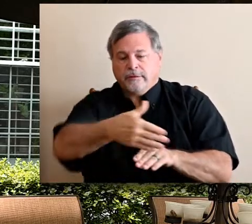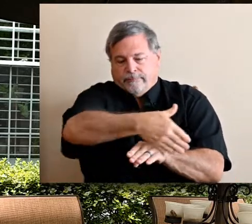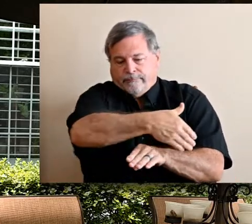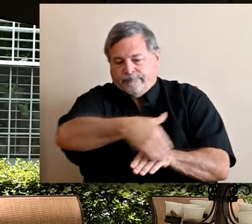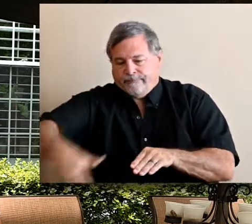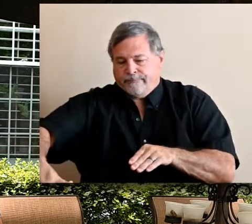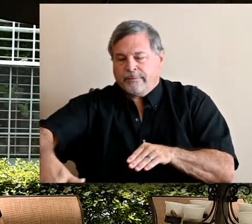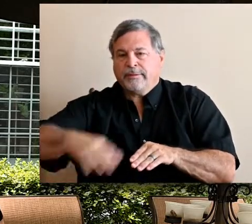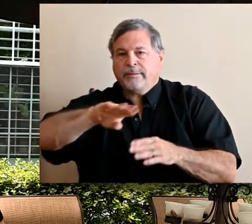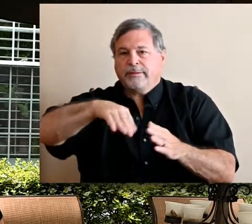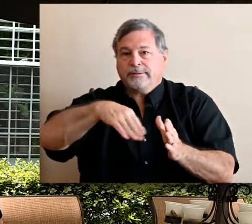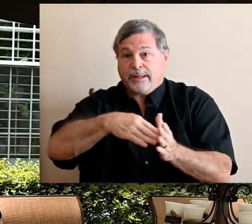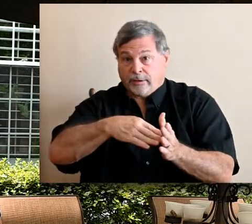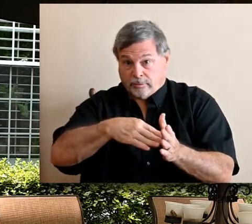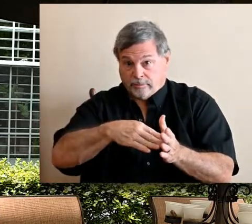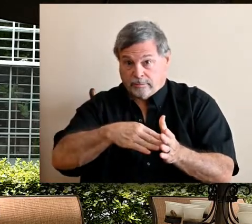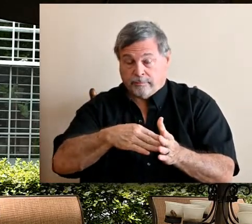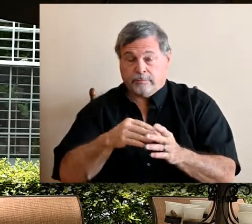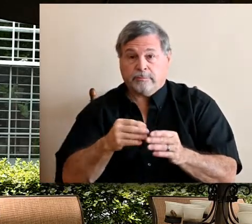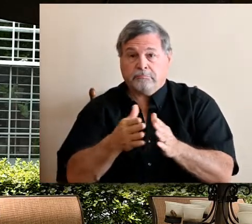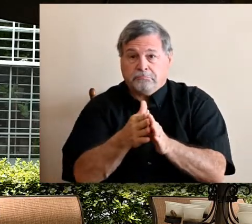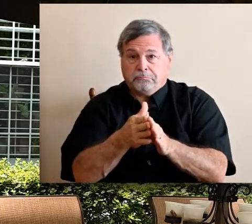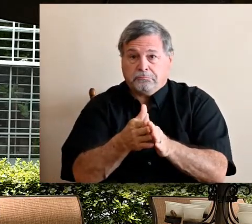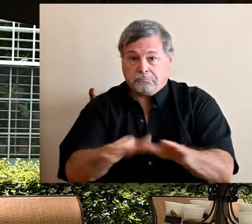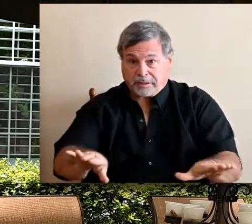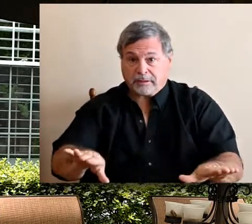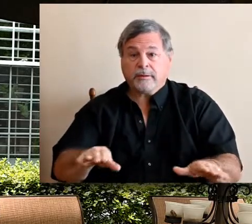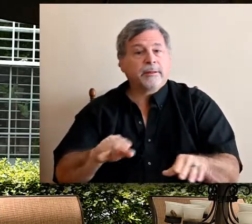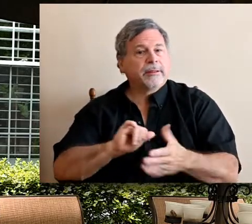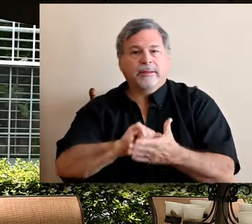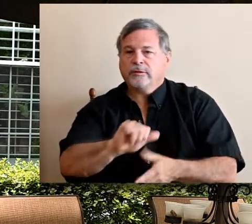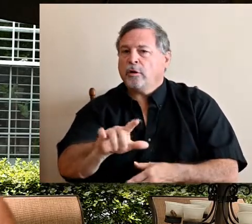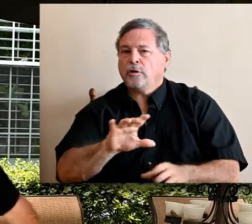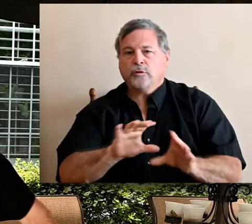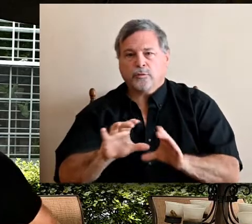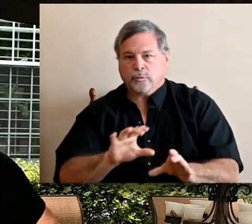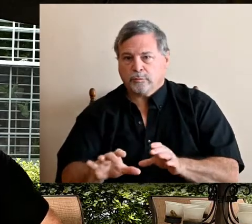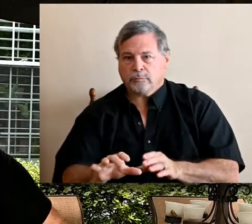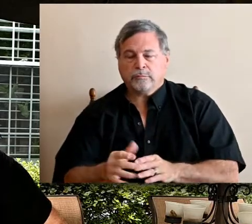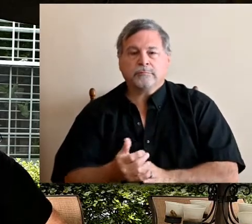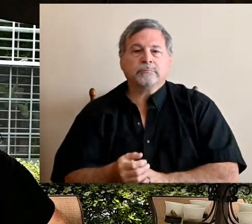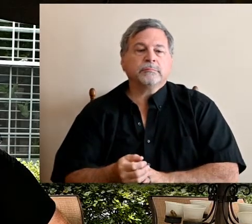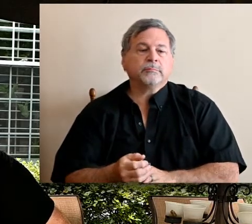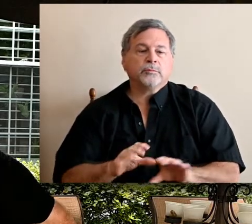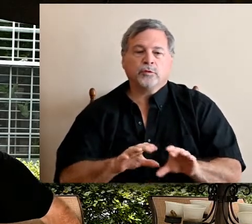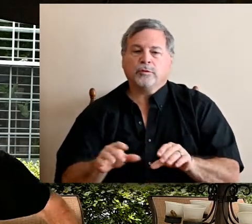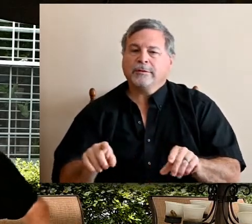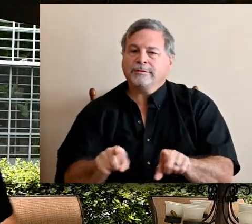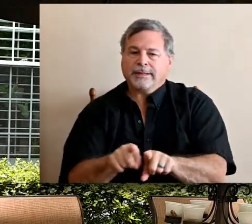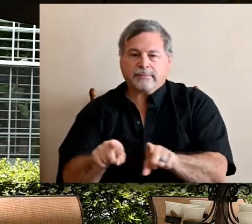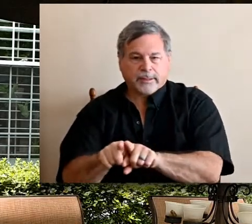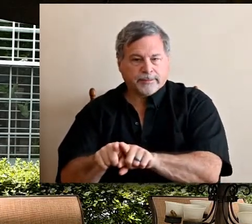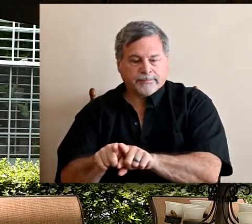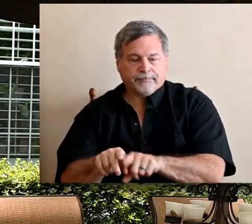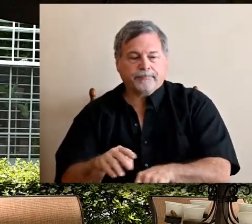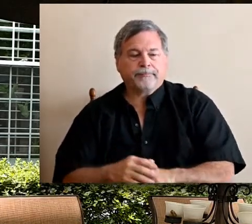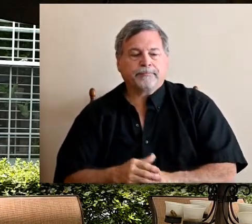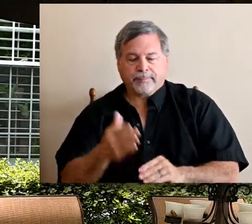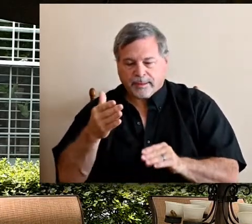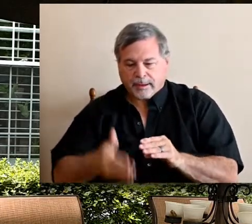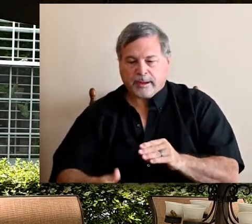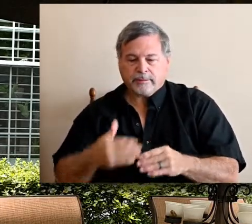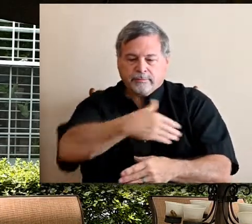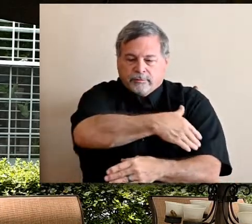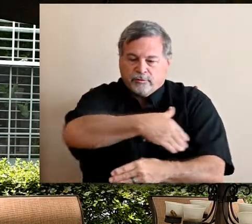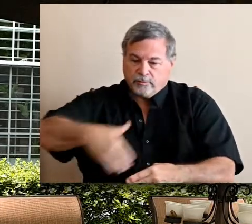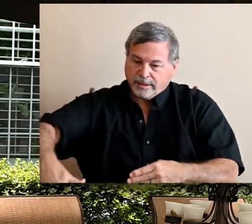take and split it right down the center. And that's all you're going to do. You're going to take the other ones, do the same thing to them, cut